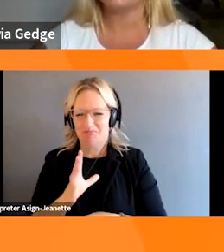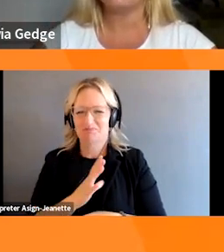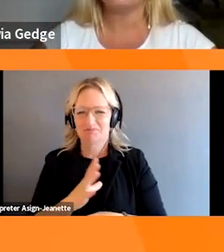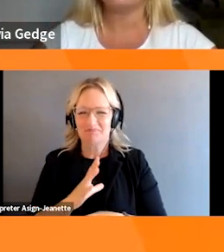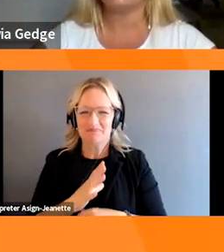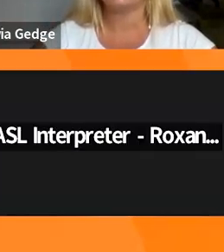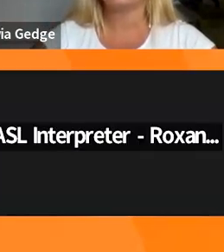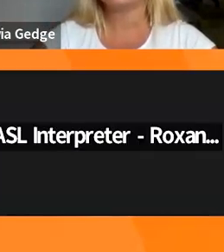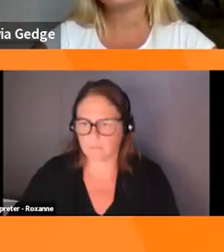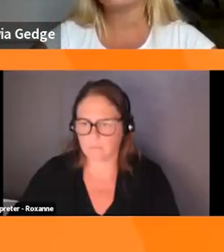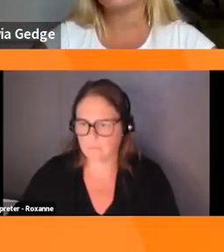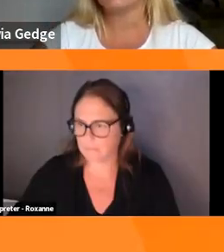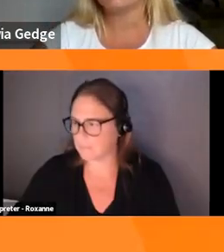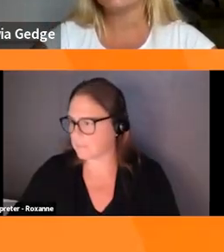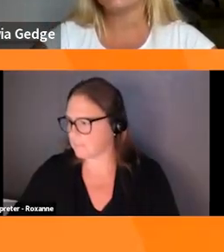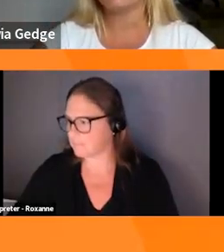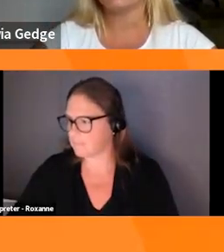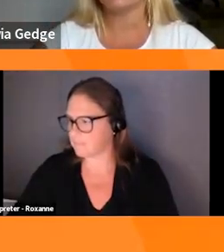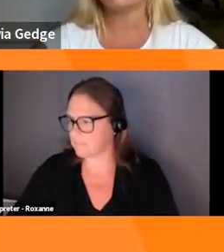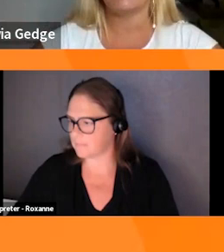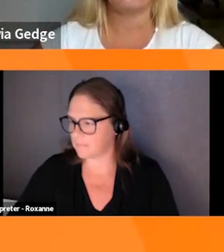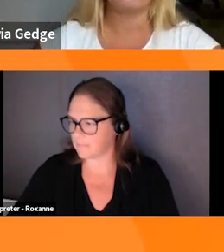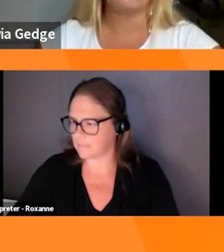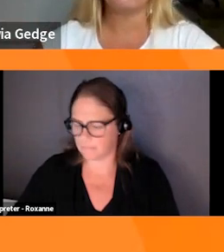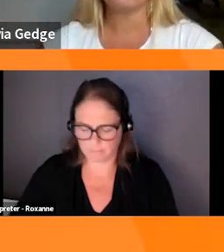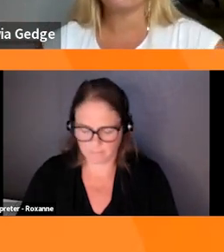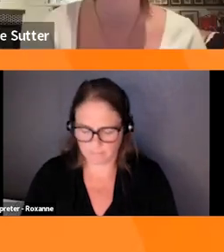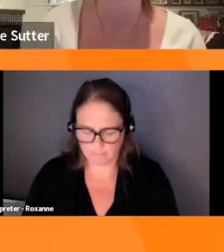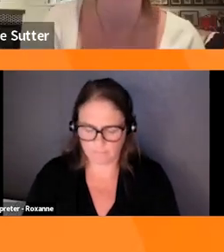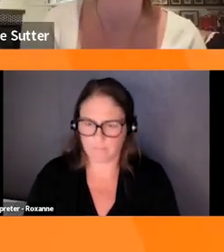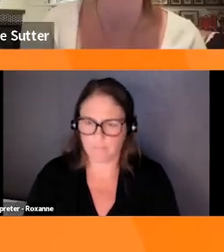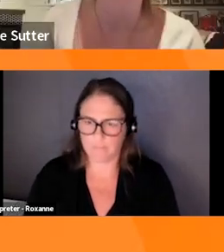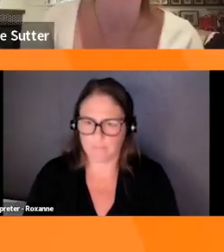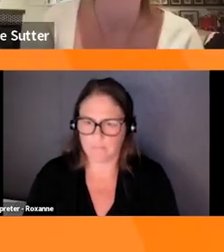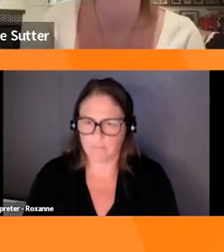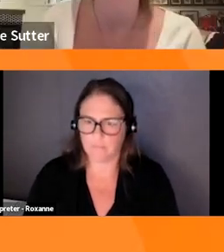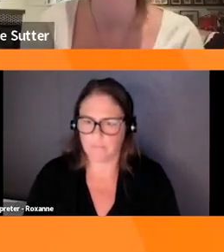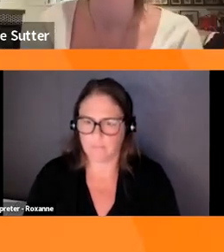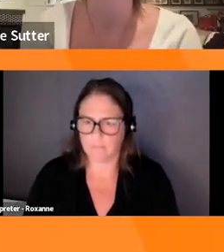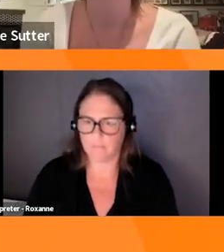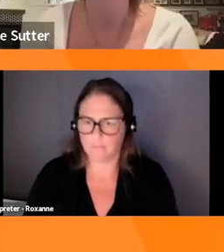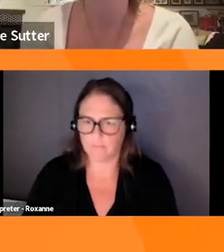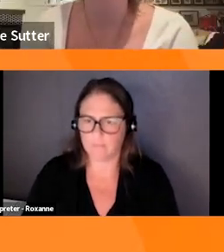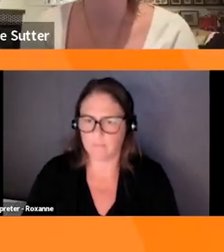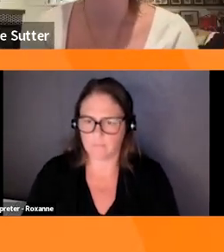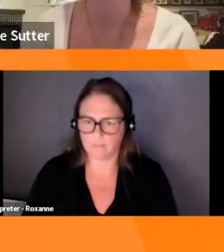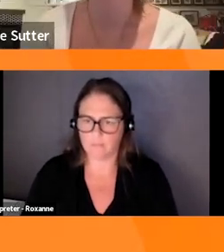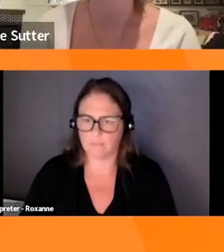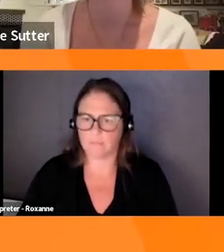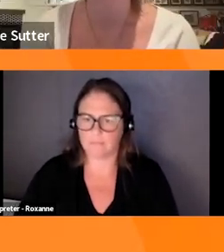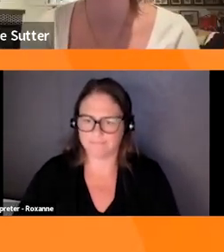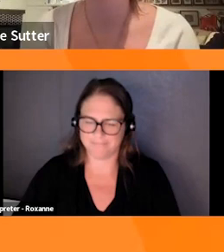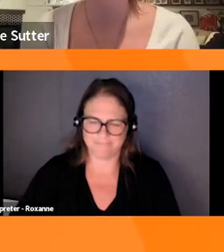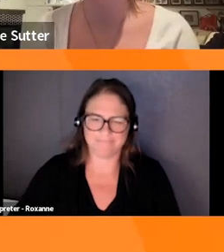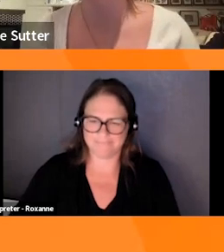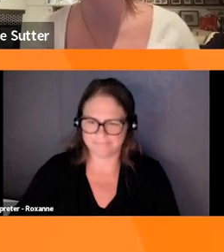going to fill you in. What does the reporting landscape look like today? Amazing. Thank you, Sylvia. So the